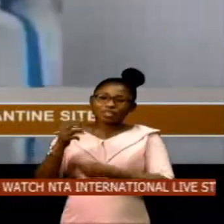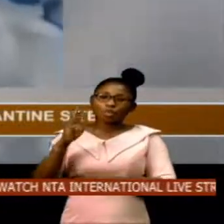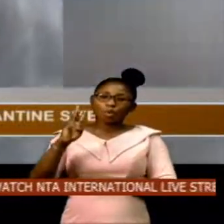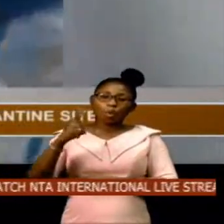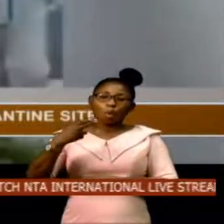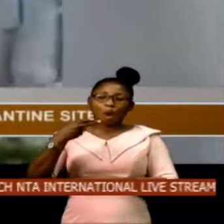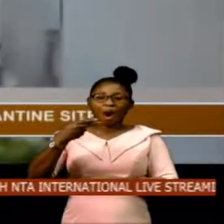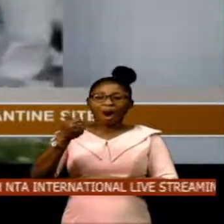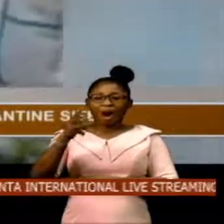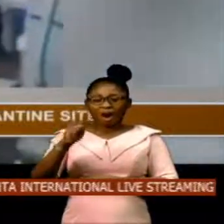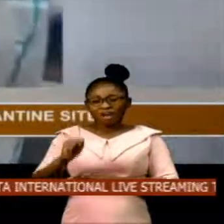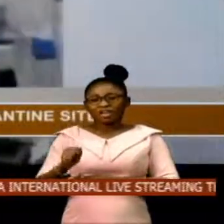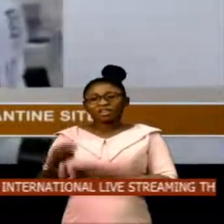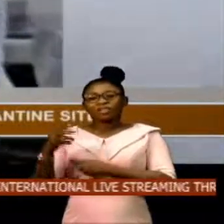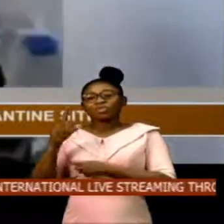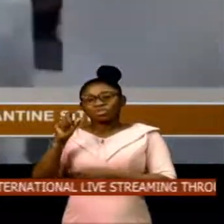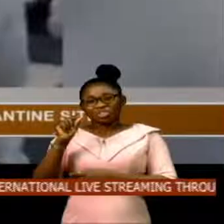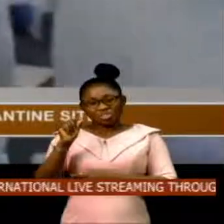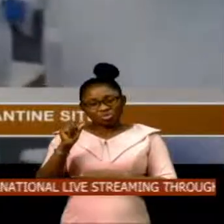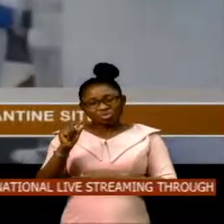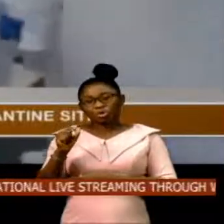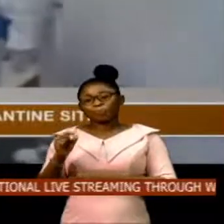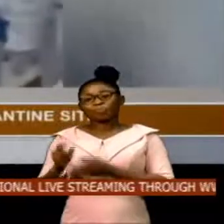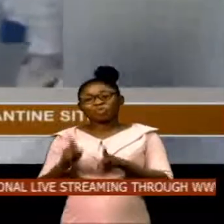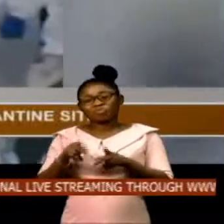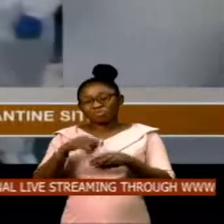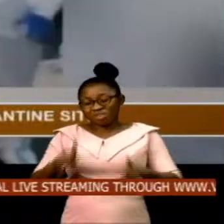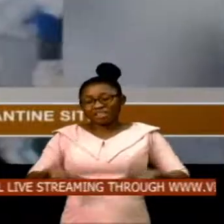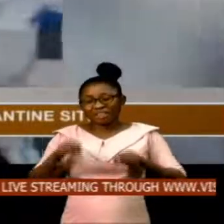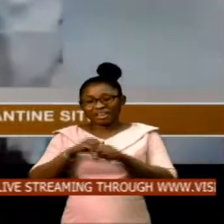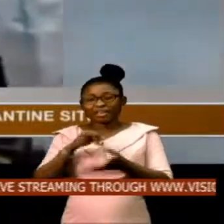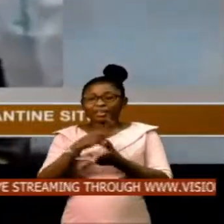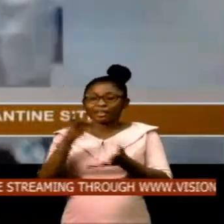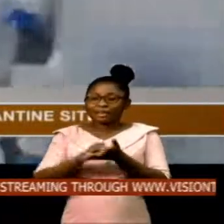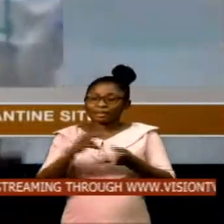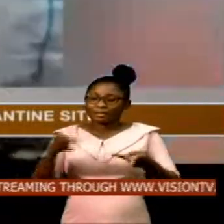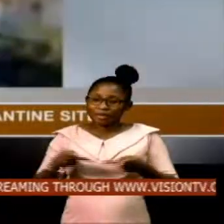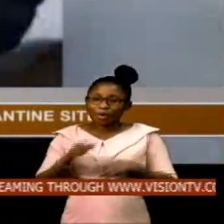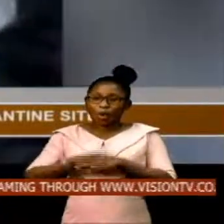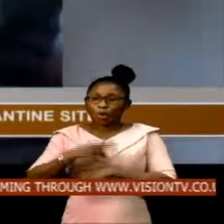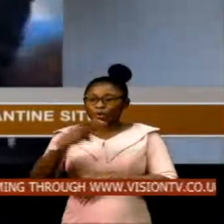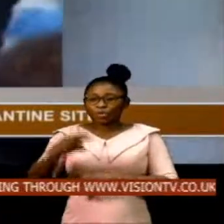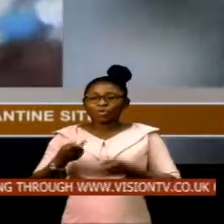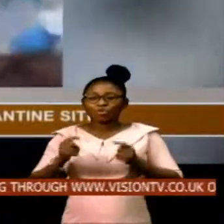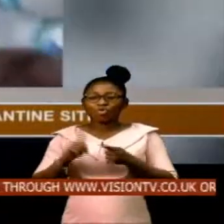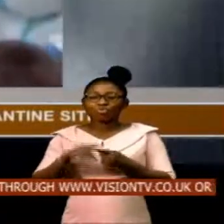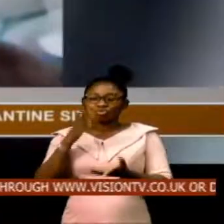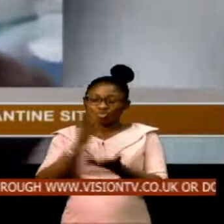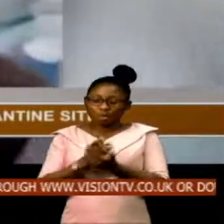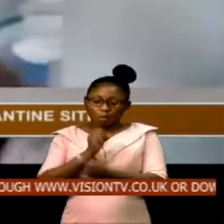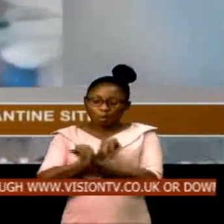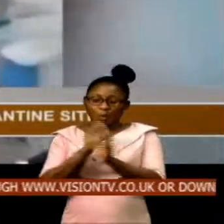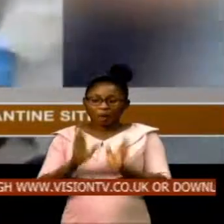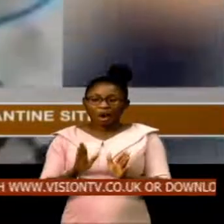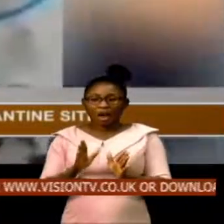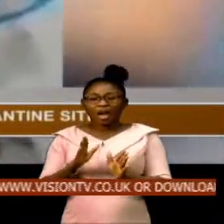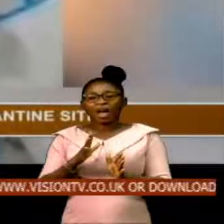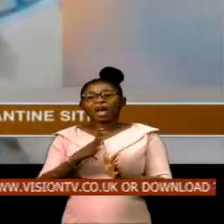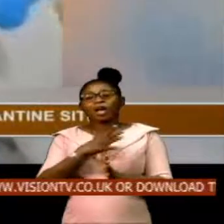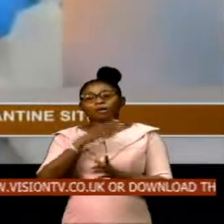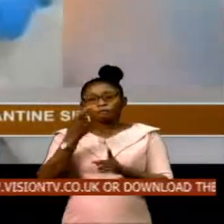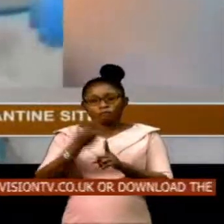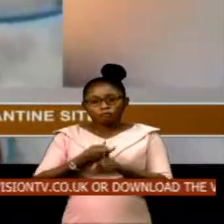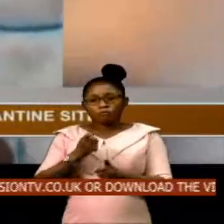2020. People living out the Nashi community in the financial hubs on Thursday tried to stop workers in Hamsat